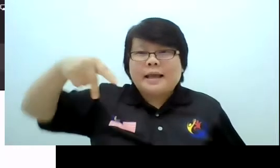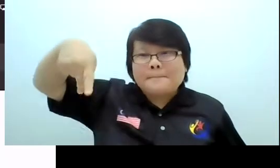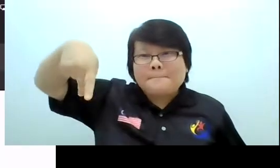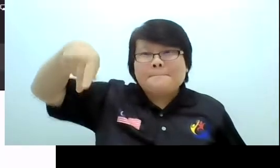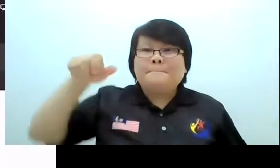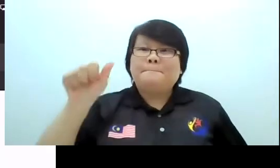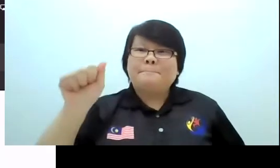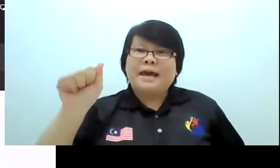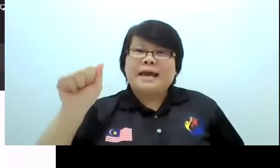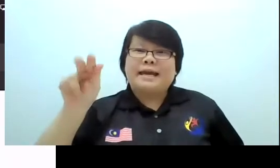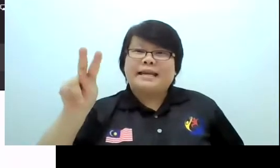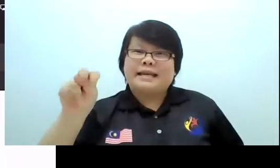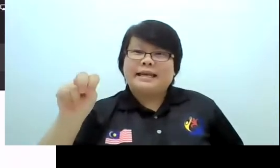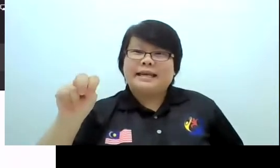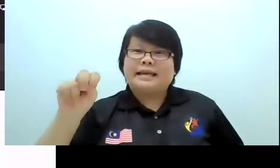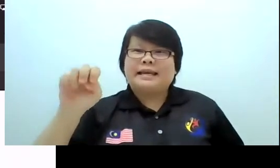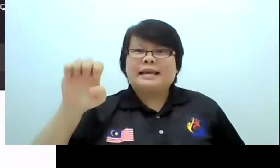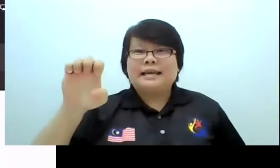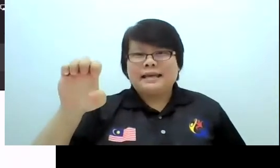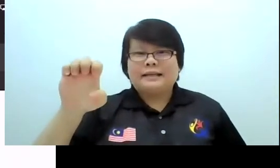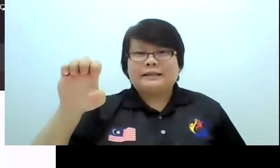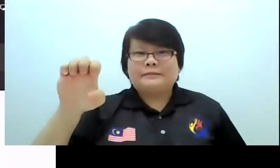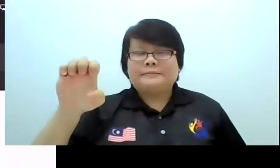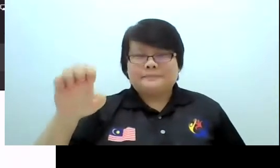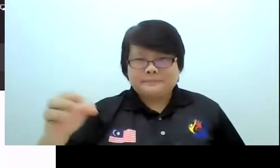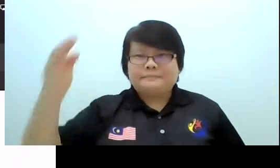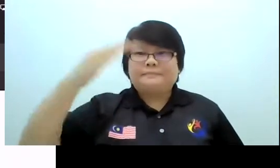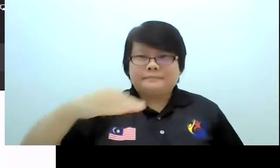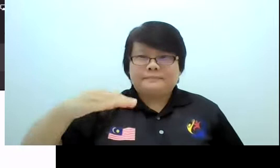is Payne.